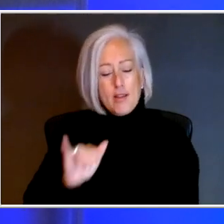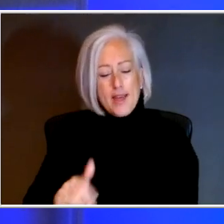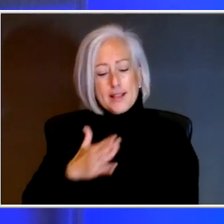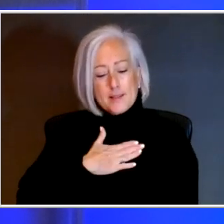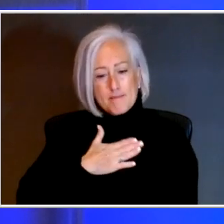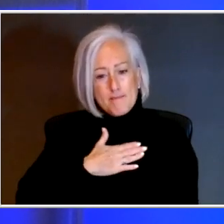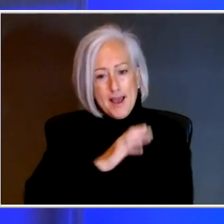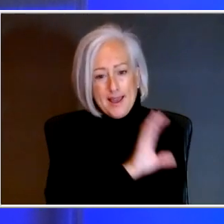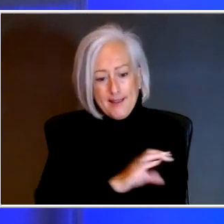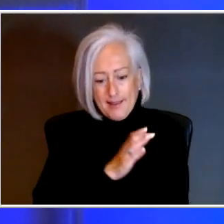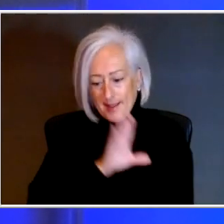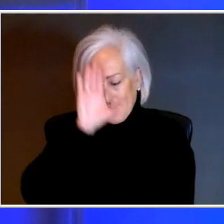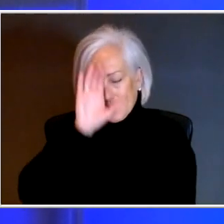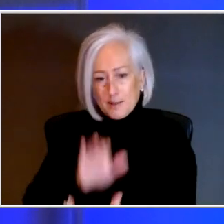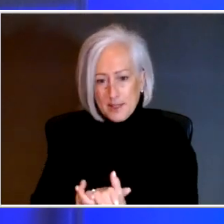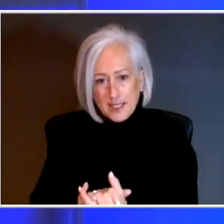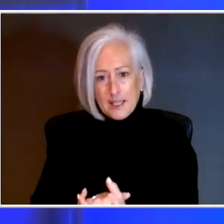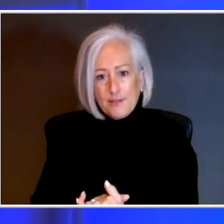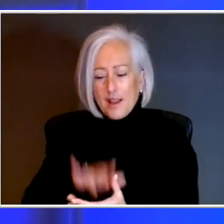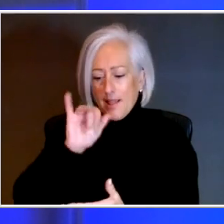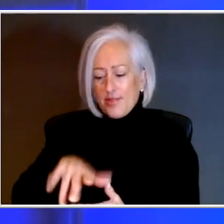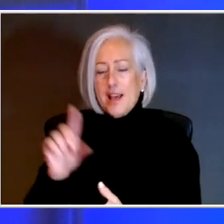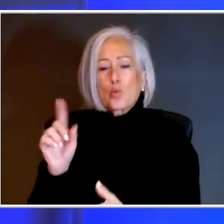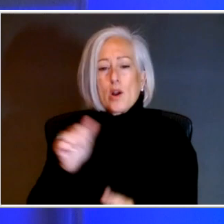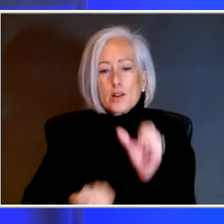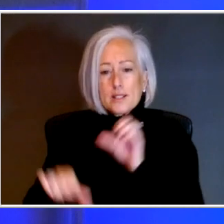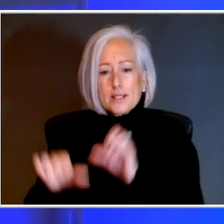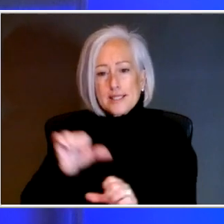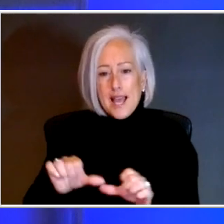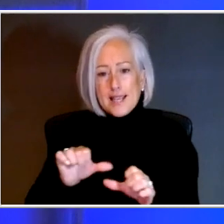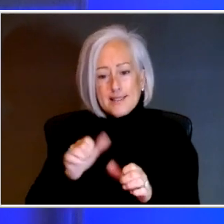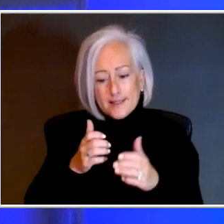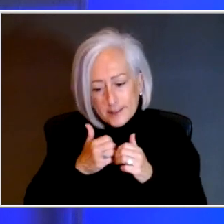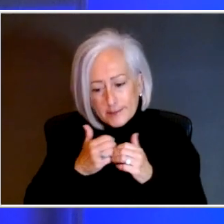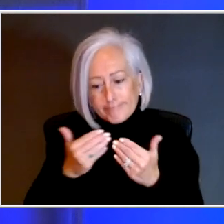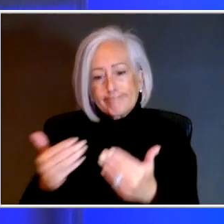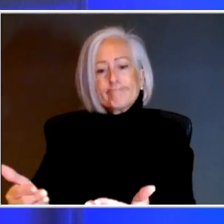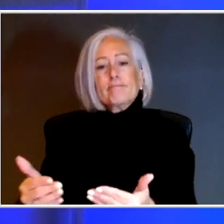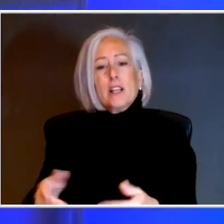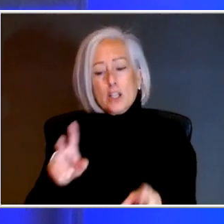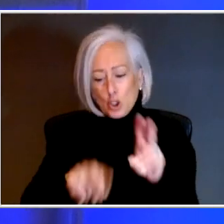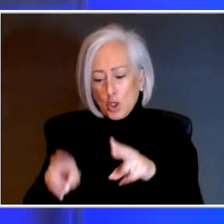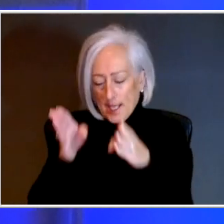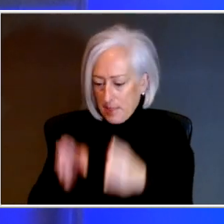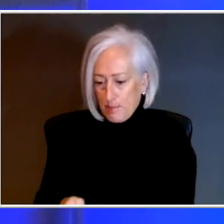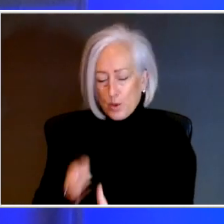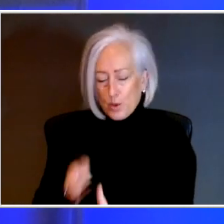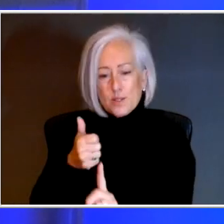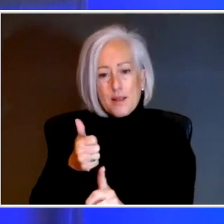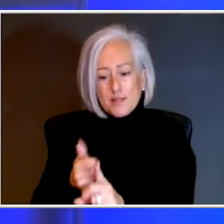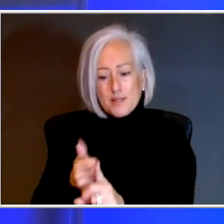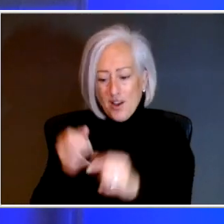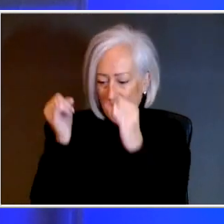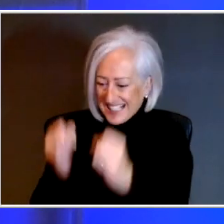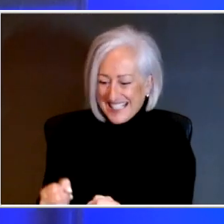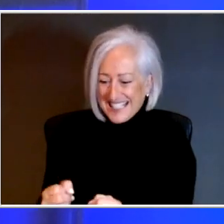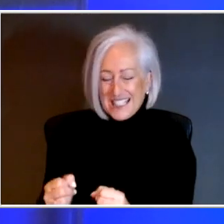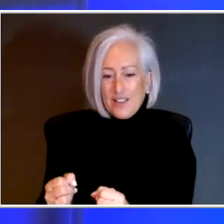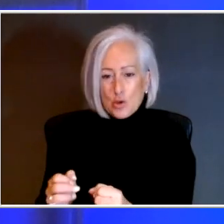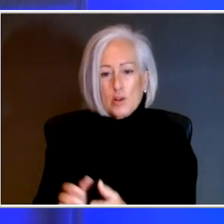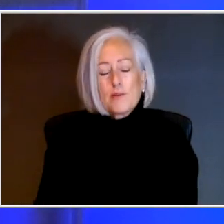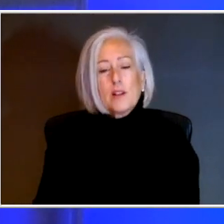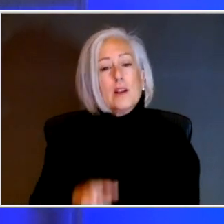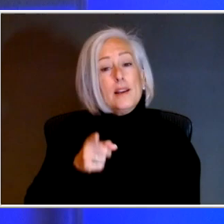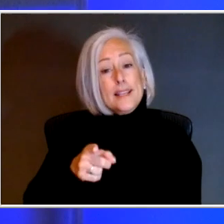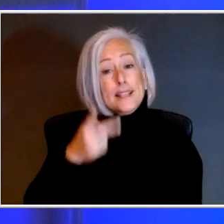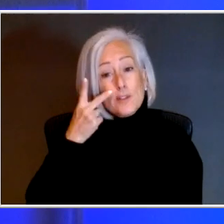science is headed. Looking at these females as unique beings, and then separate of that, just looking at them on the individual level. And that if you're going to see us,